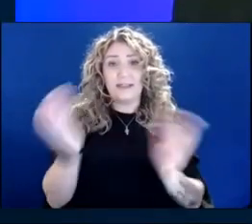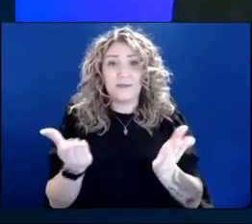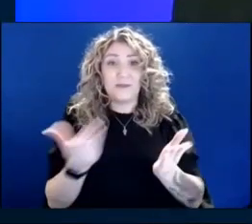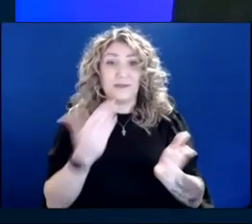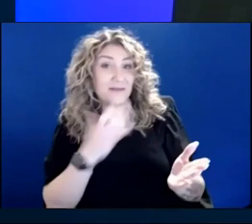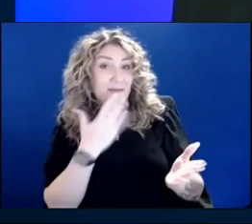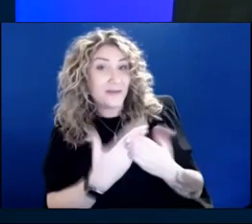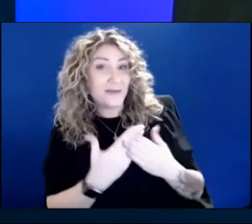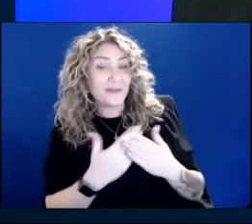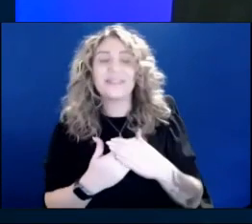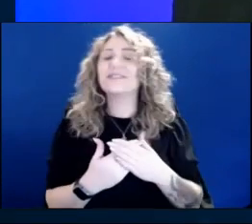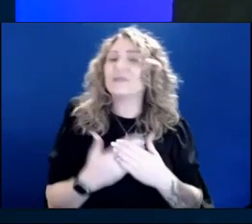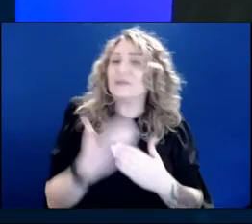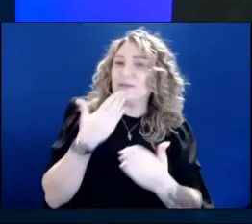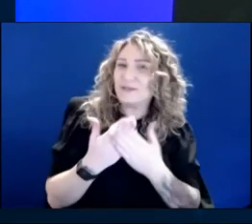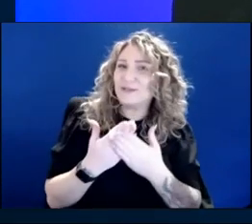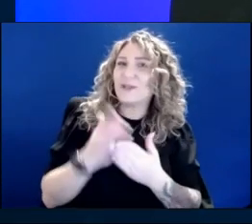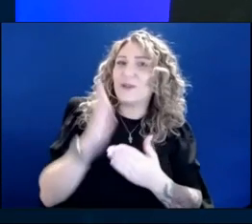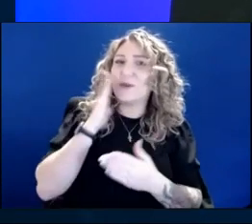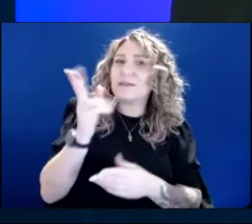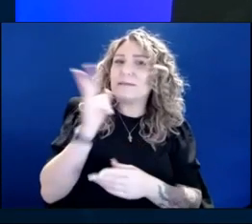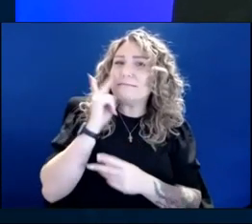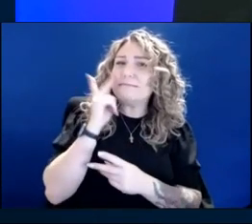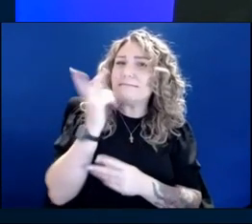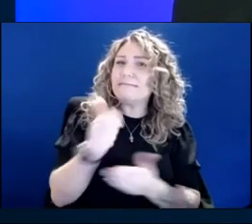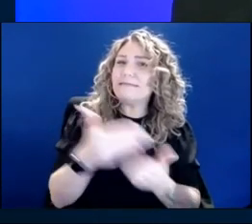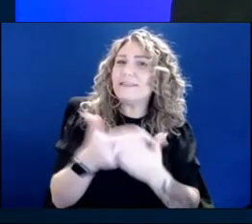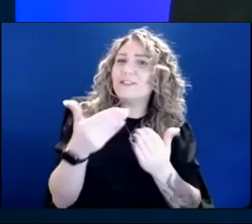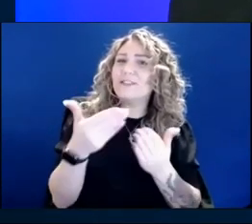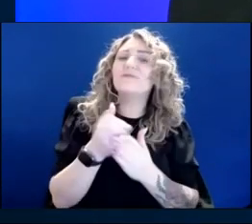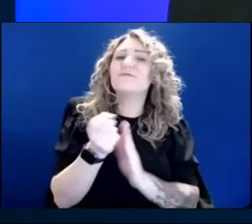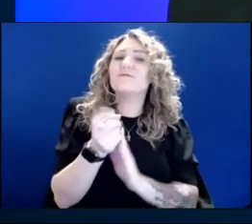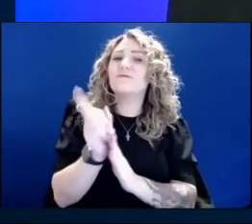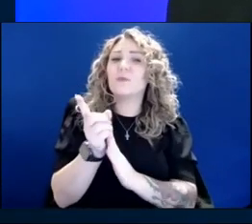check back in a few. Do we have any reporter questions on the line today?